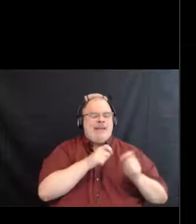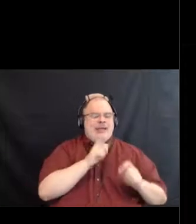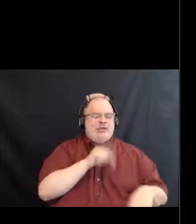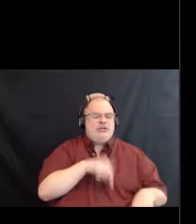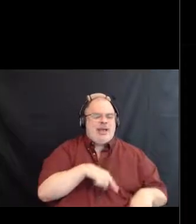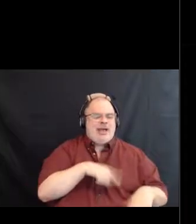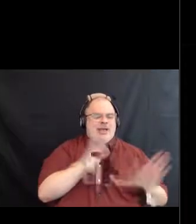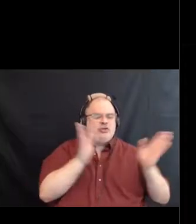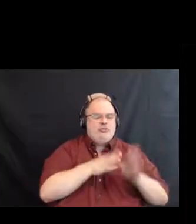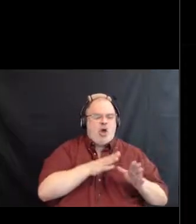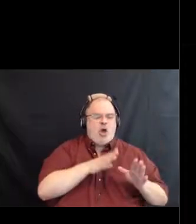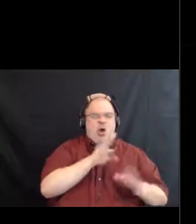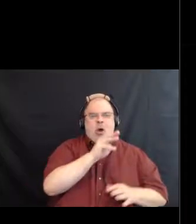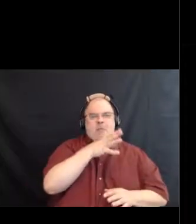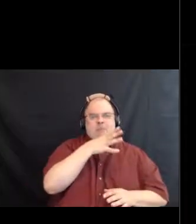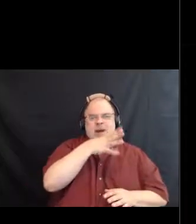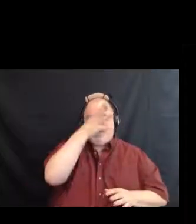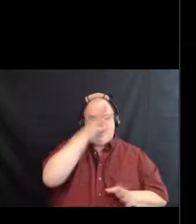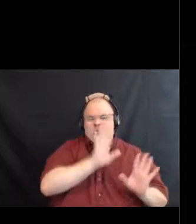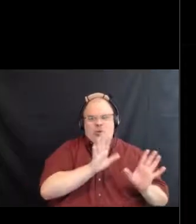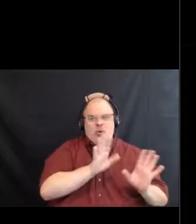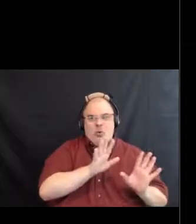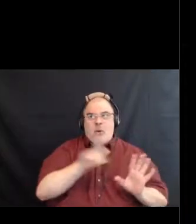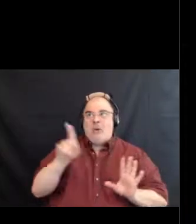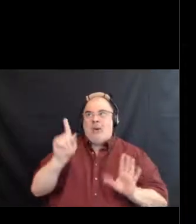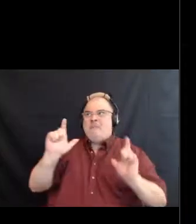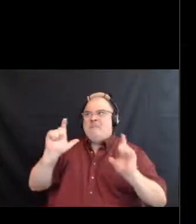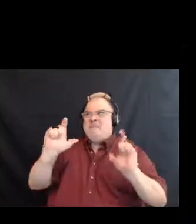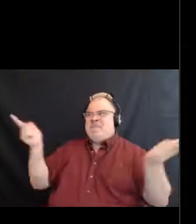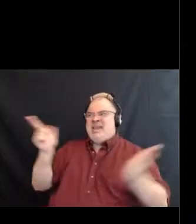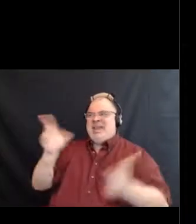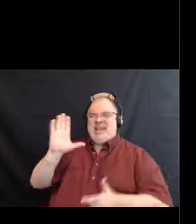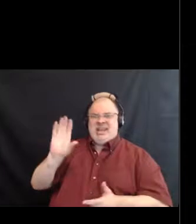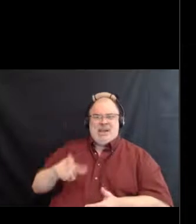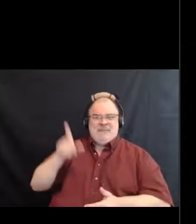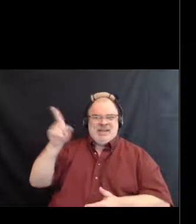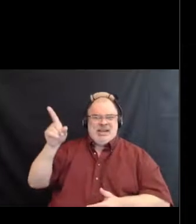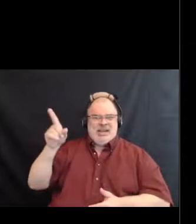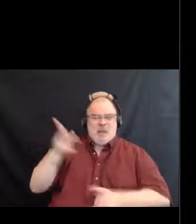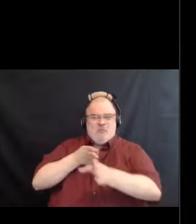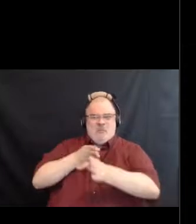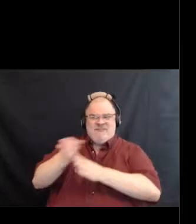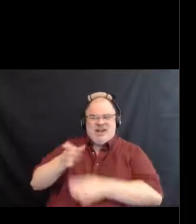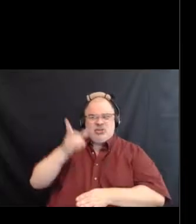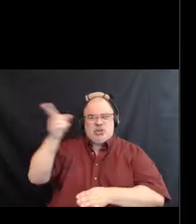Tallahassee. It's managed by Vanguard, BlackRock. So that's important to know.